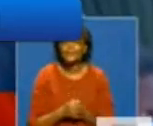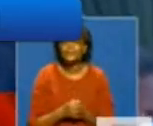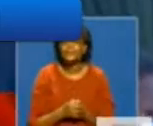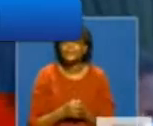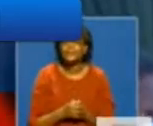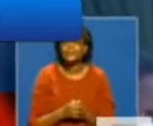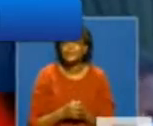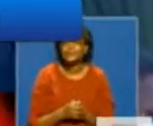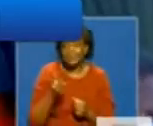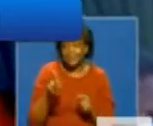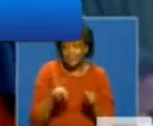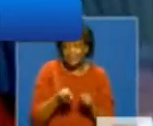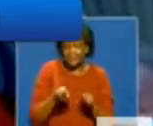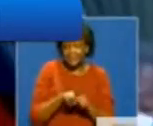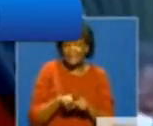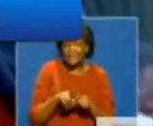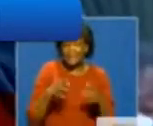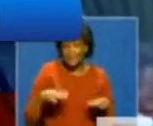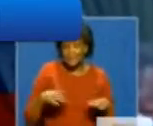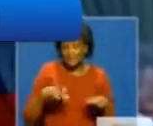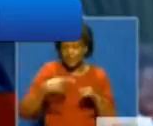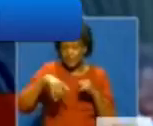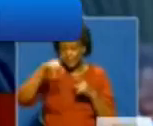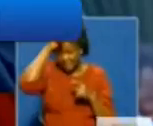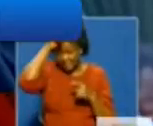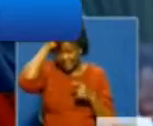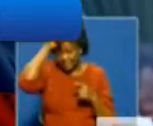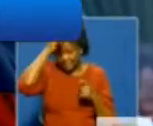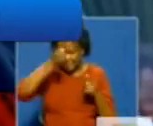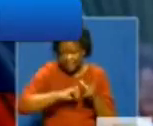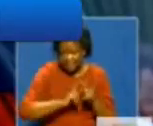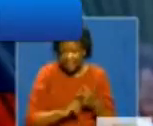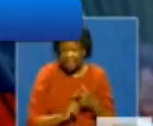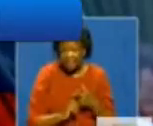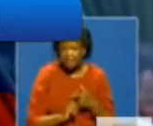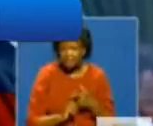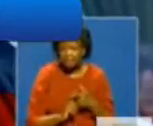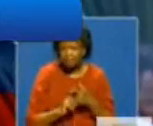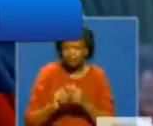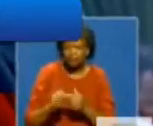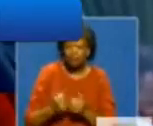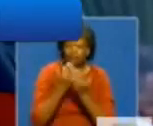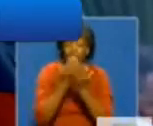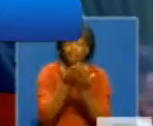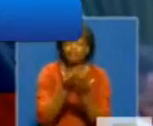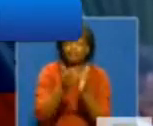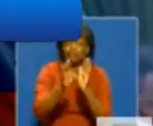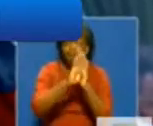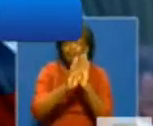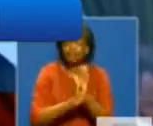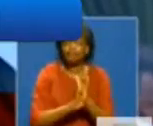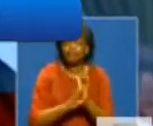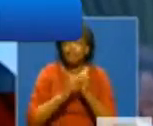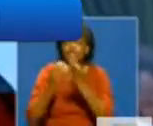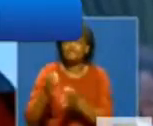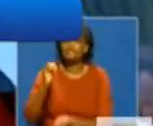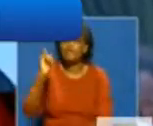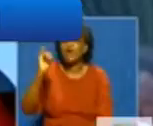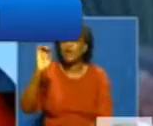This same Wanjiku, number 5, will then present this bill to the IEBC as